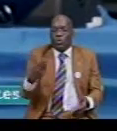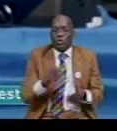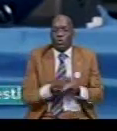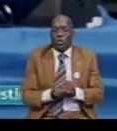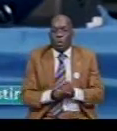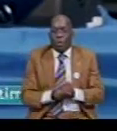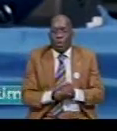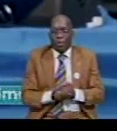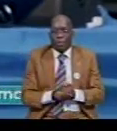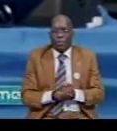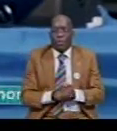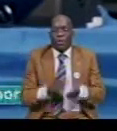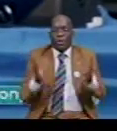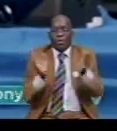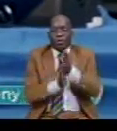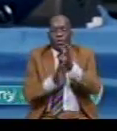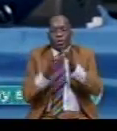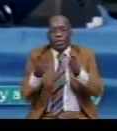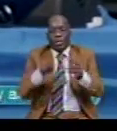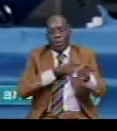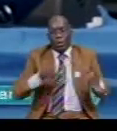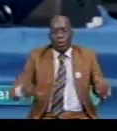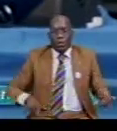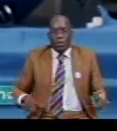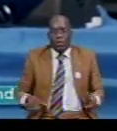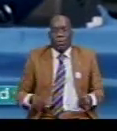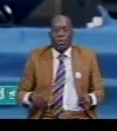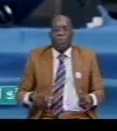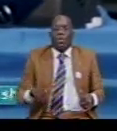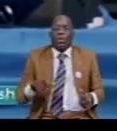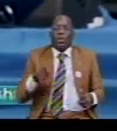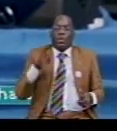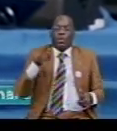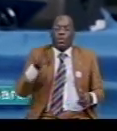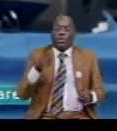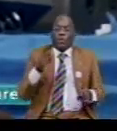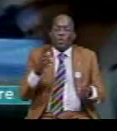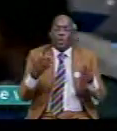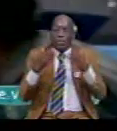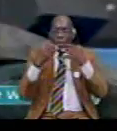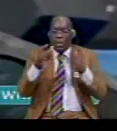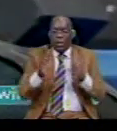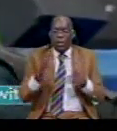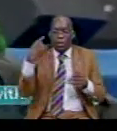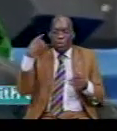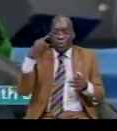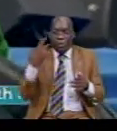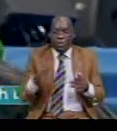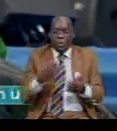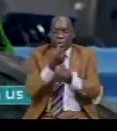Eba mi yin Oluwa logo. Mo dupe lowo Olorun lakoko fun igba lokan mi.